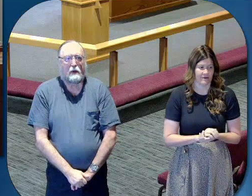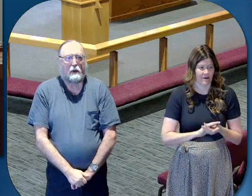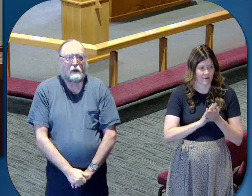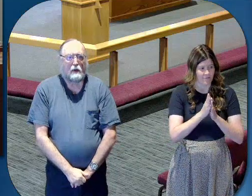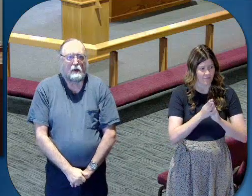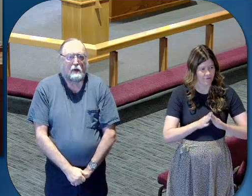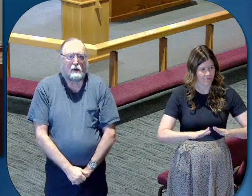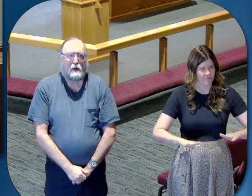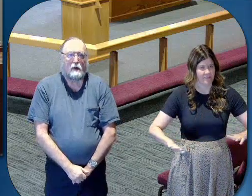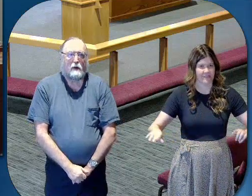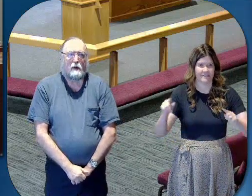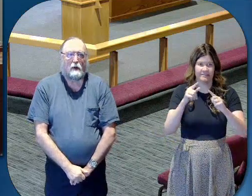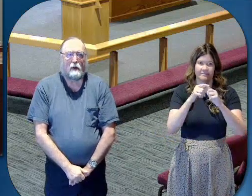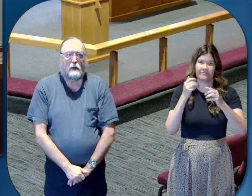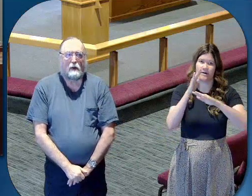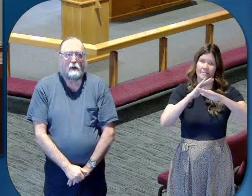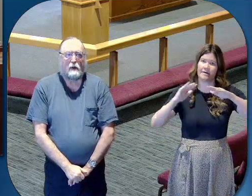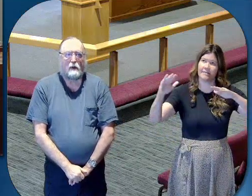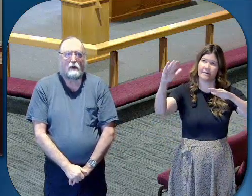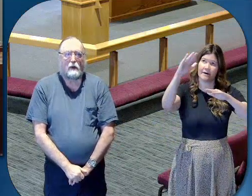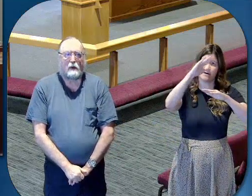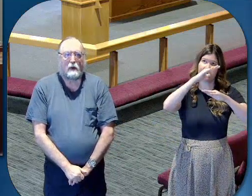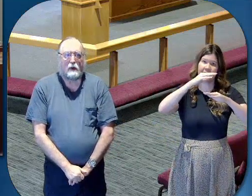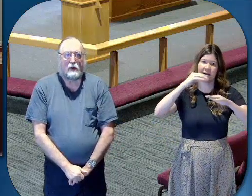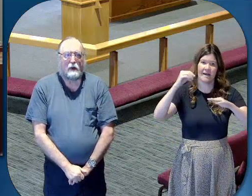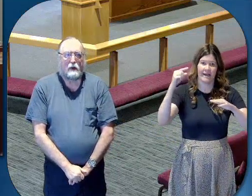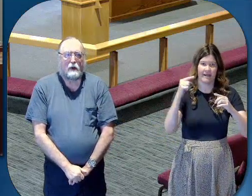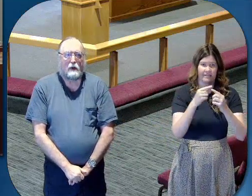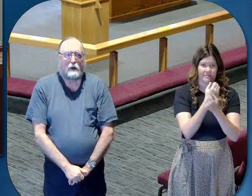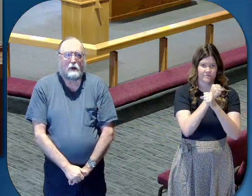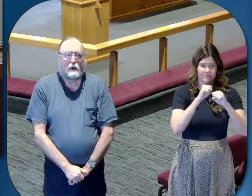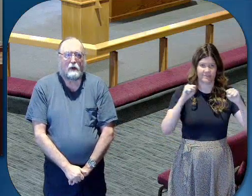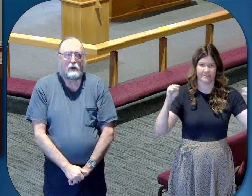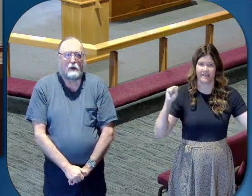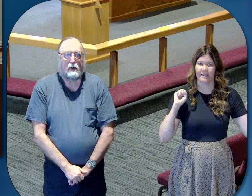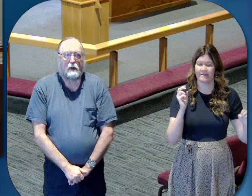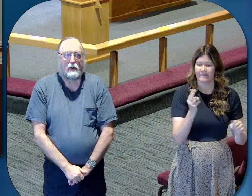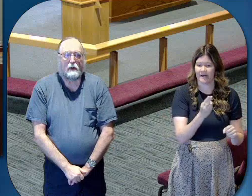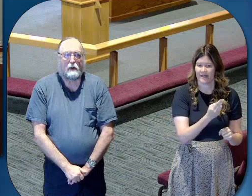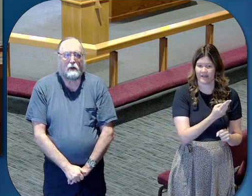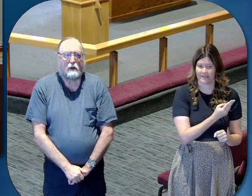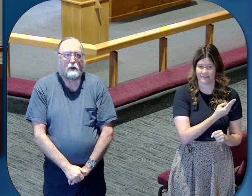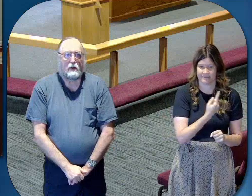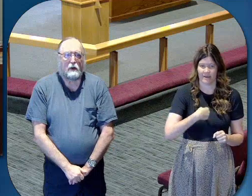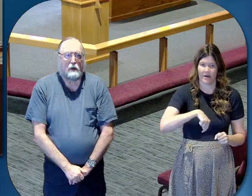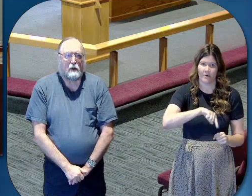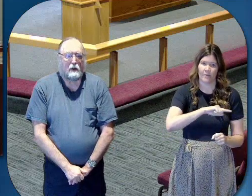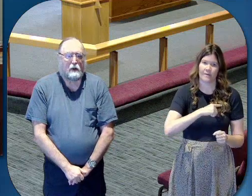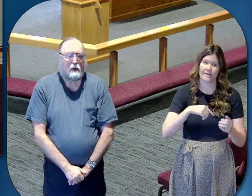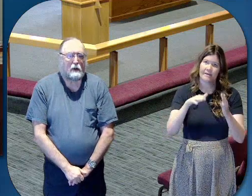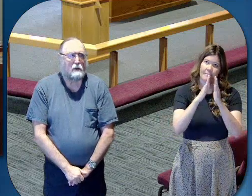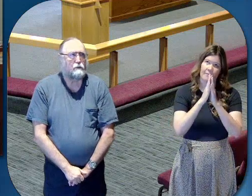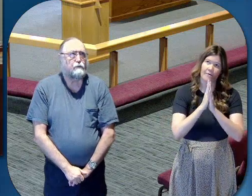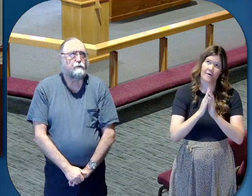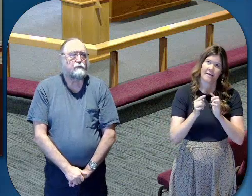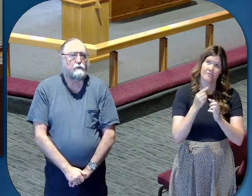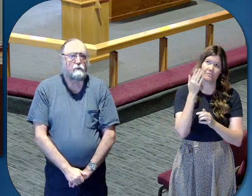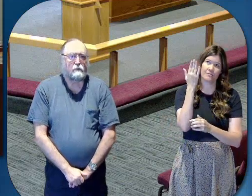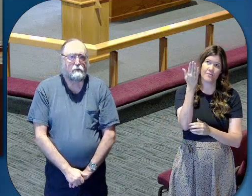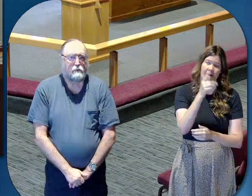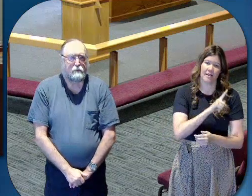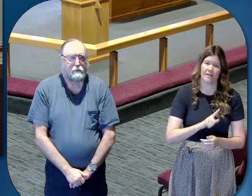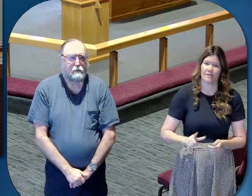For the peace from above and for our salvation, let us pray to